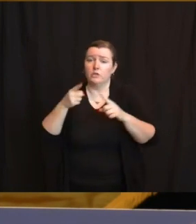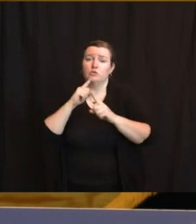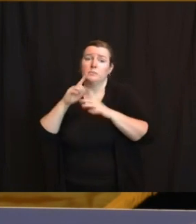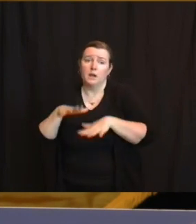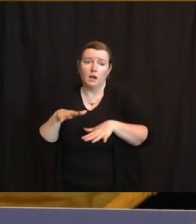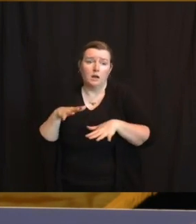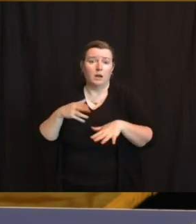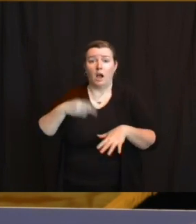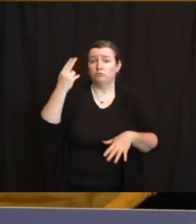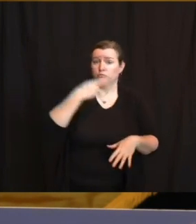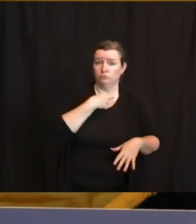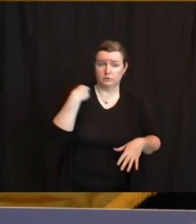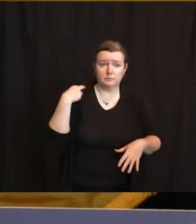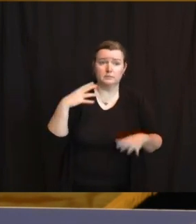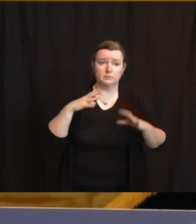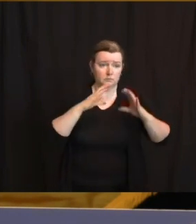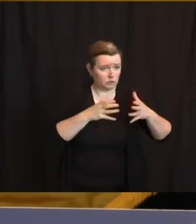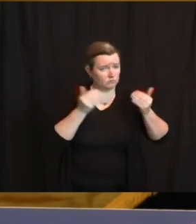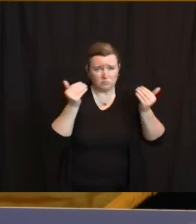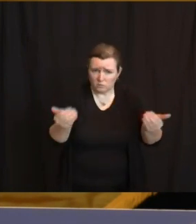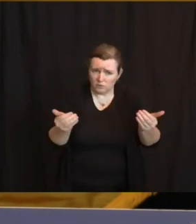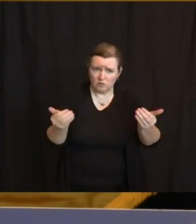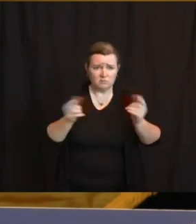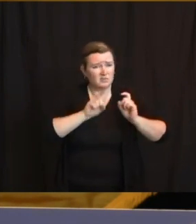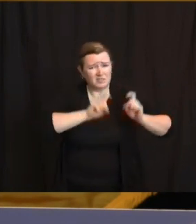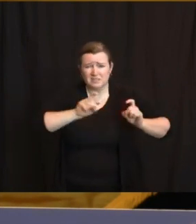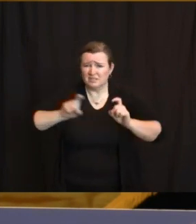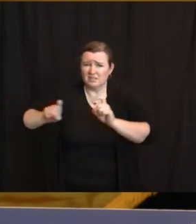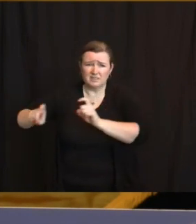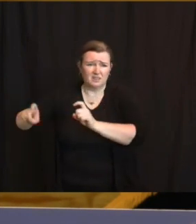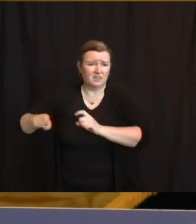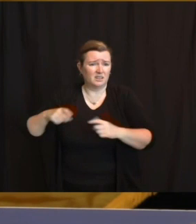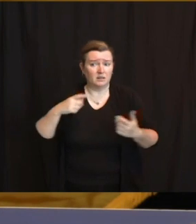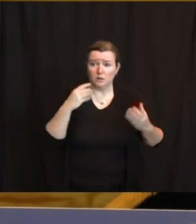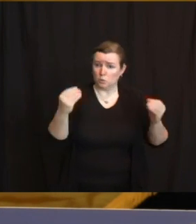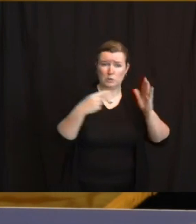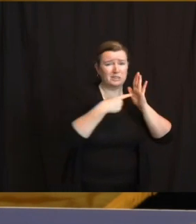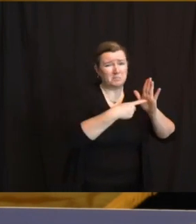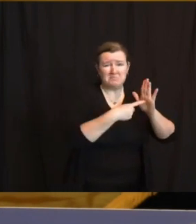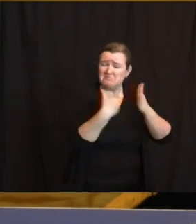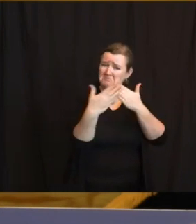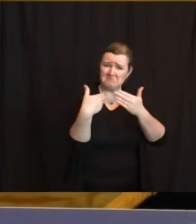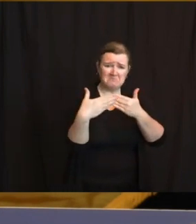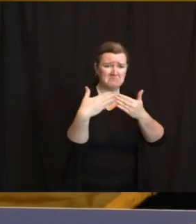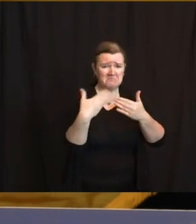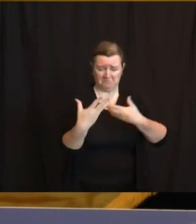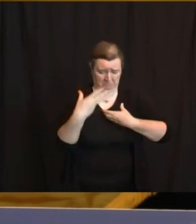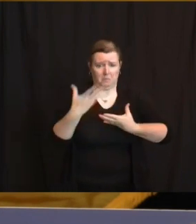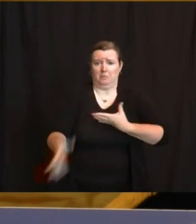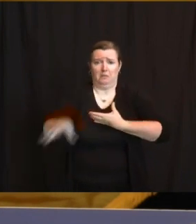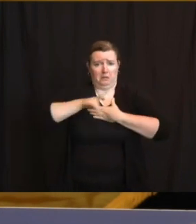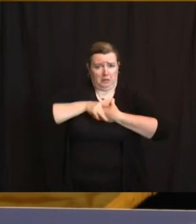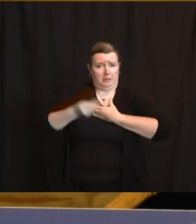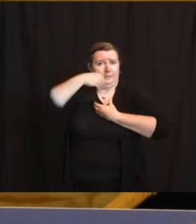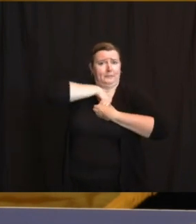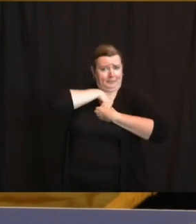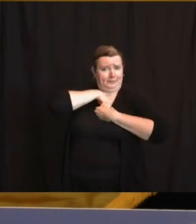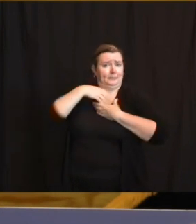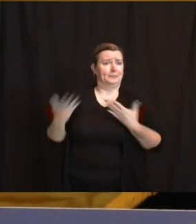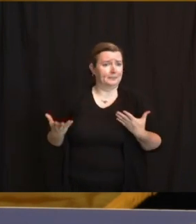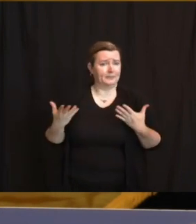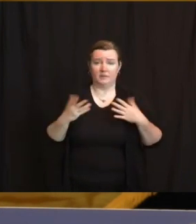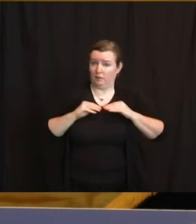tested. Although you may not have symptoms, it is possible to have the virus and spread it to others,